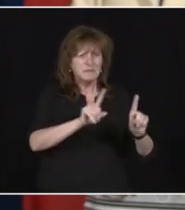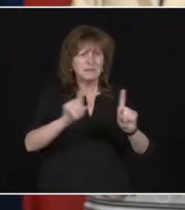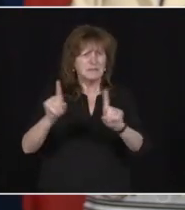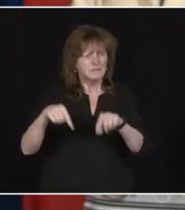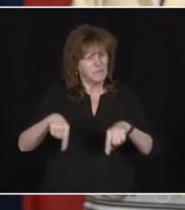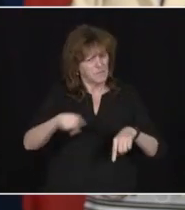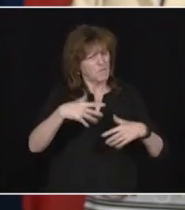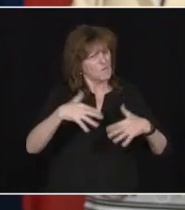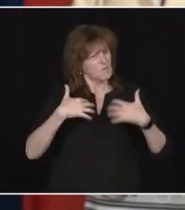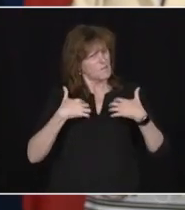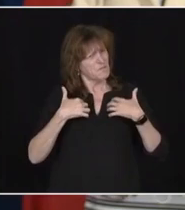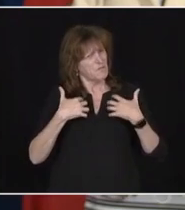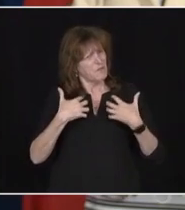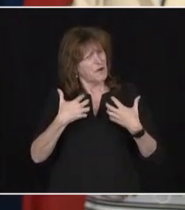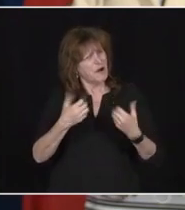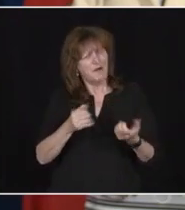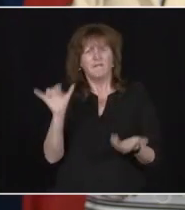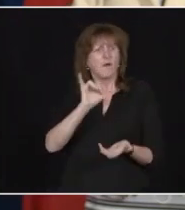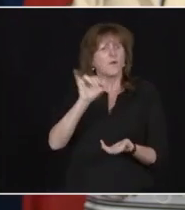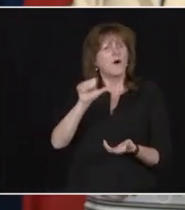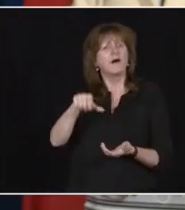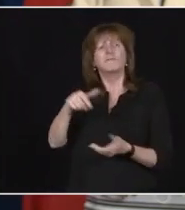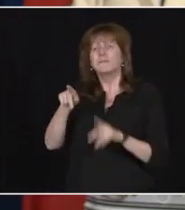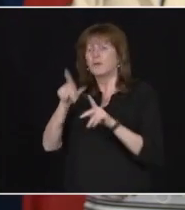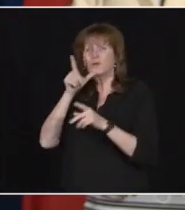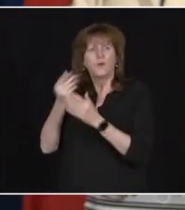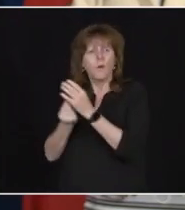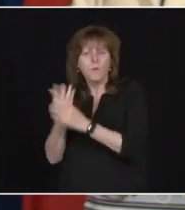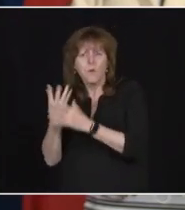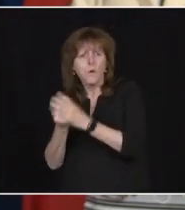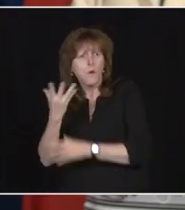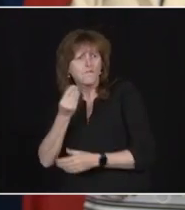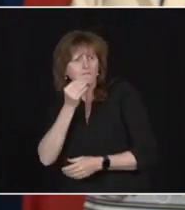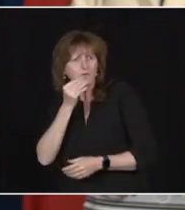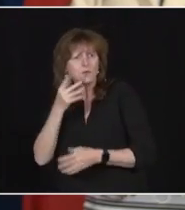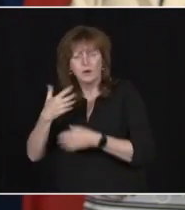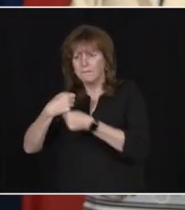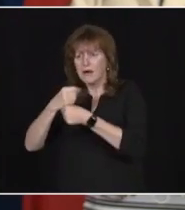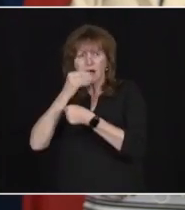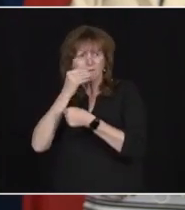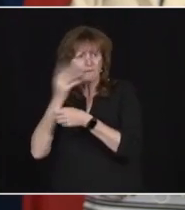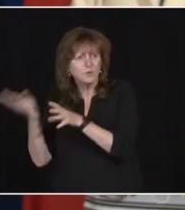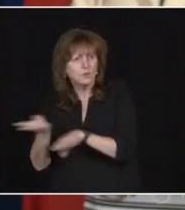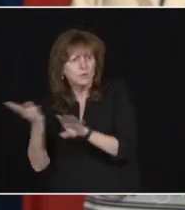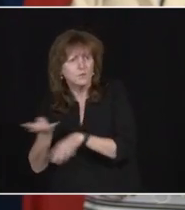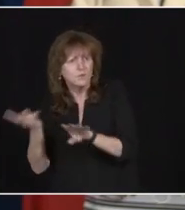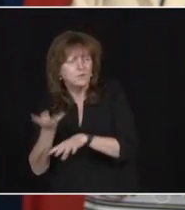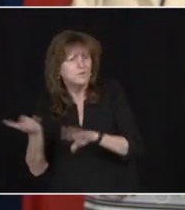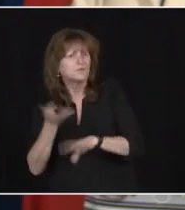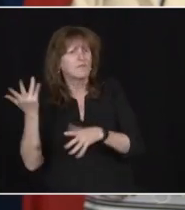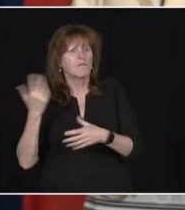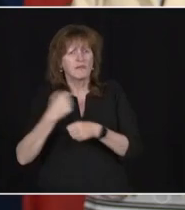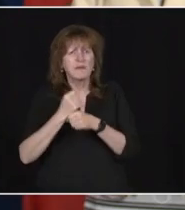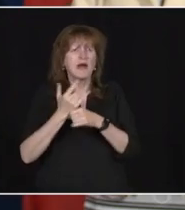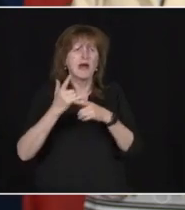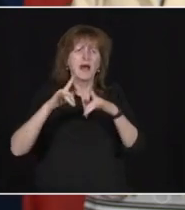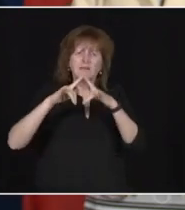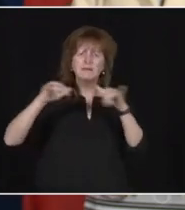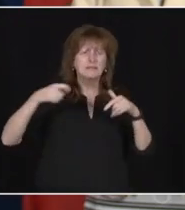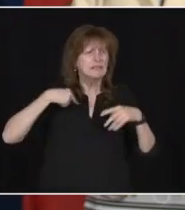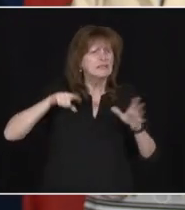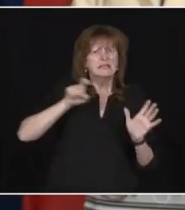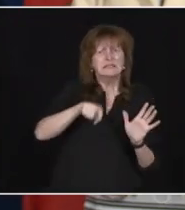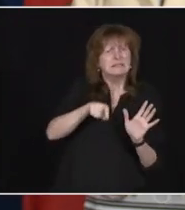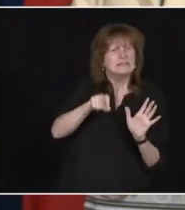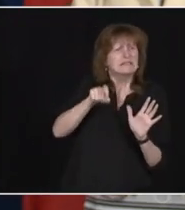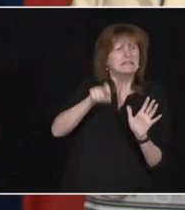have food on our tables and the products we need in our day-to-day lives. In the last few months, many people